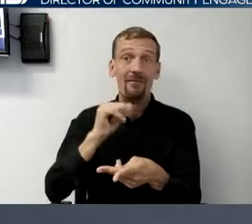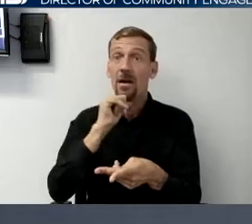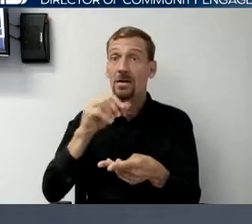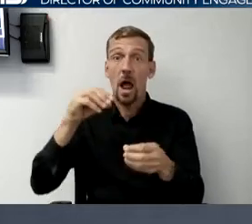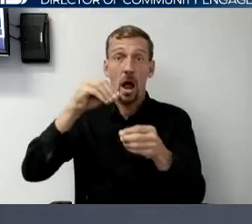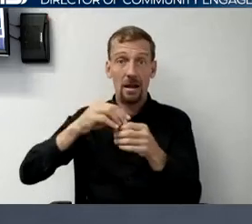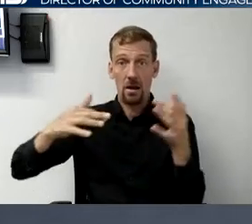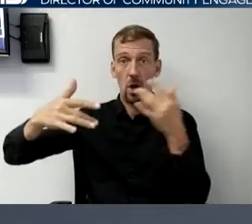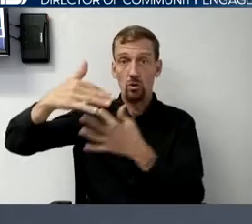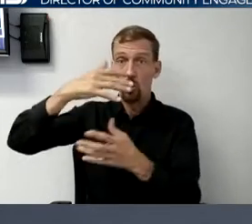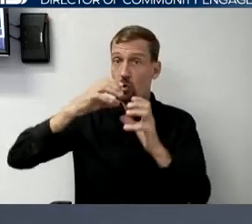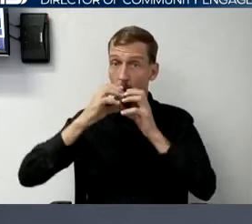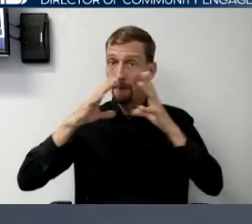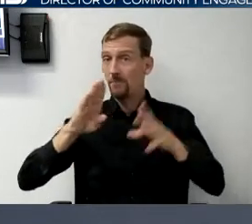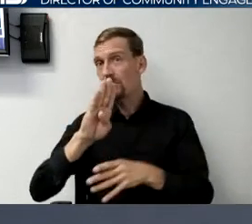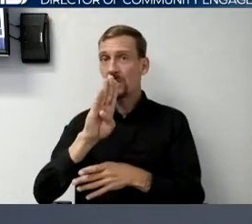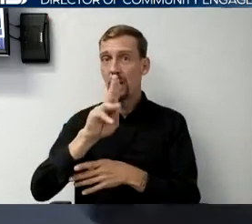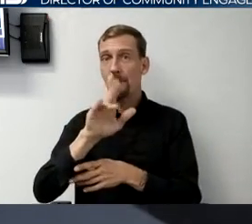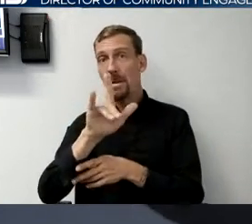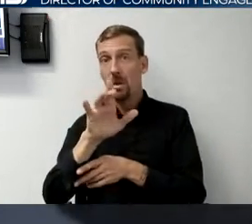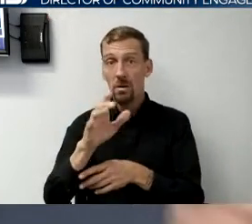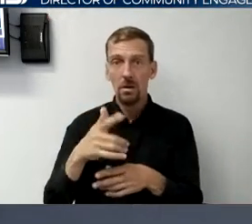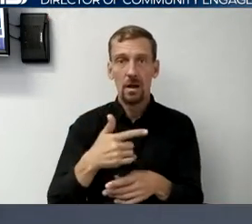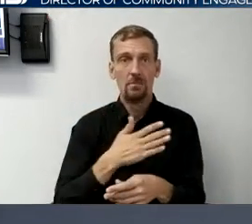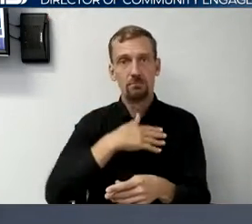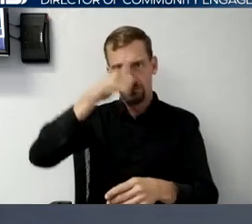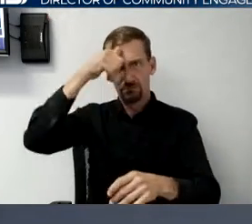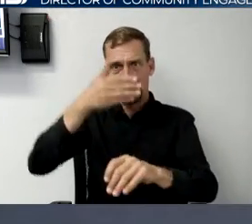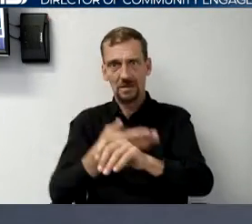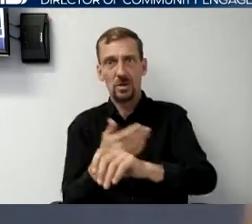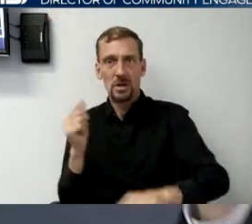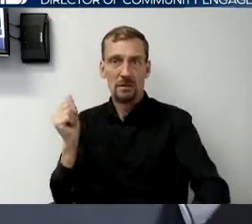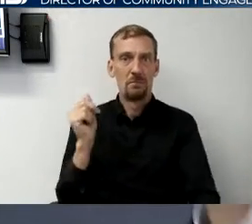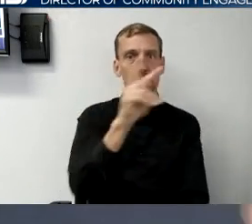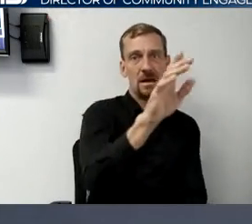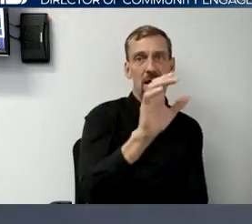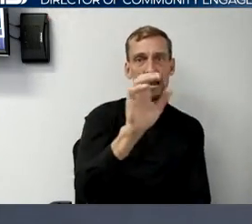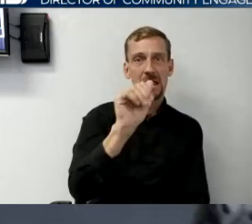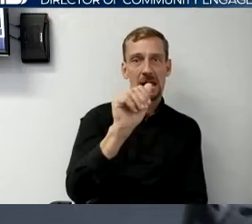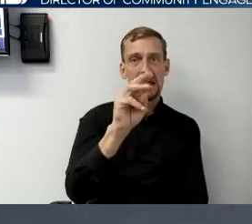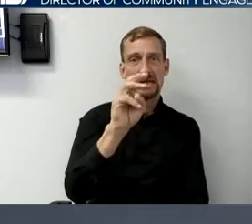social bubble, my son goes back to Camarillo with